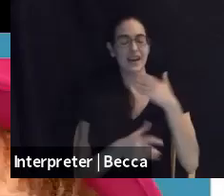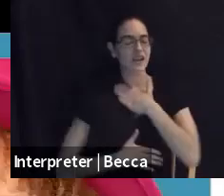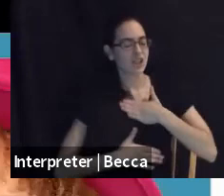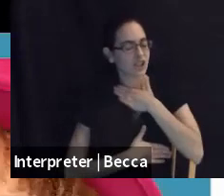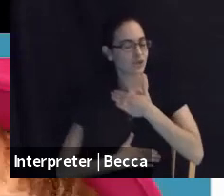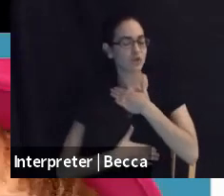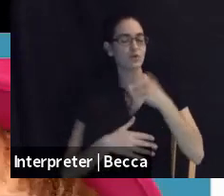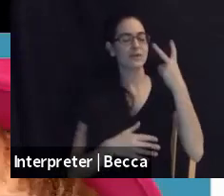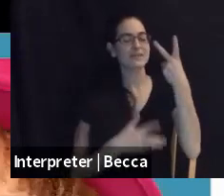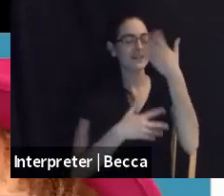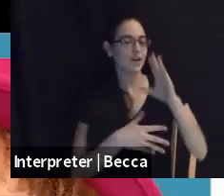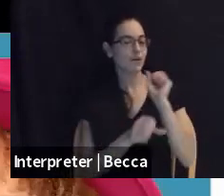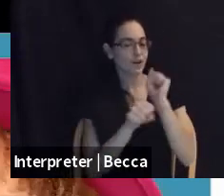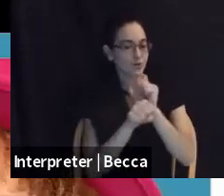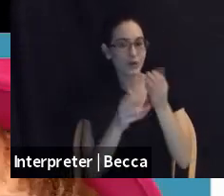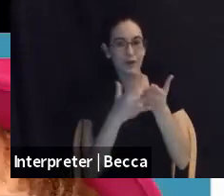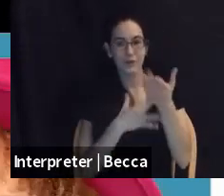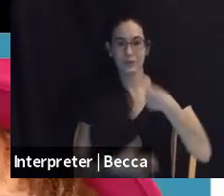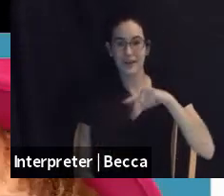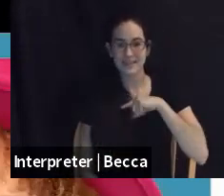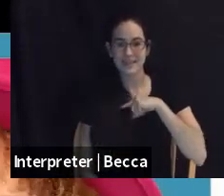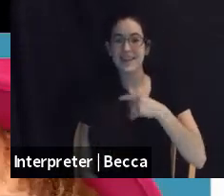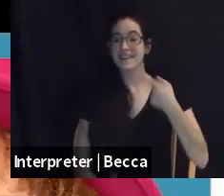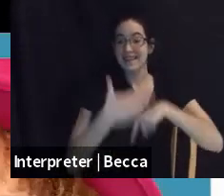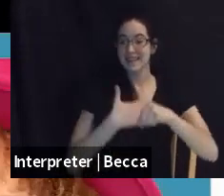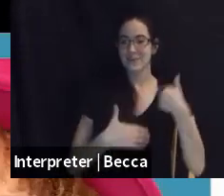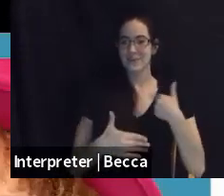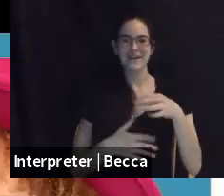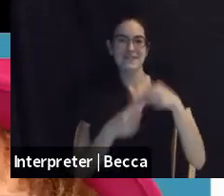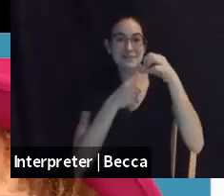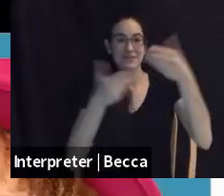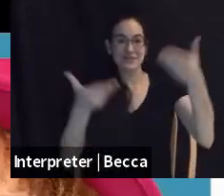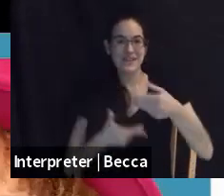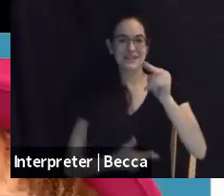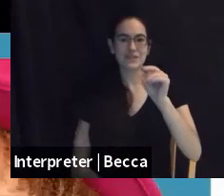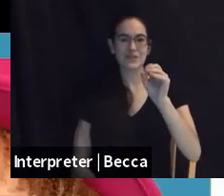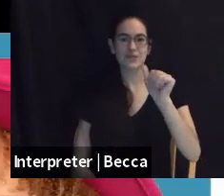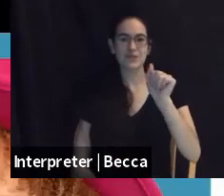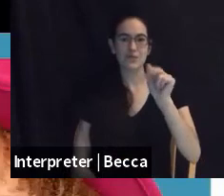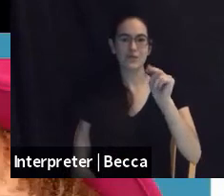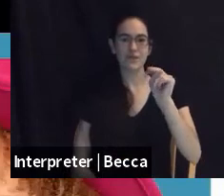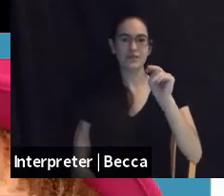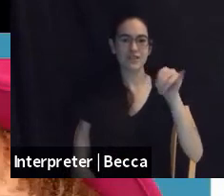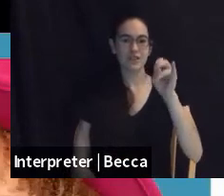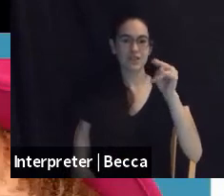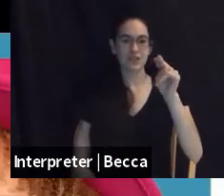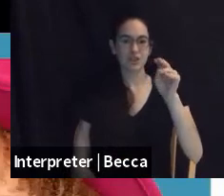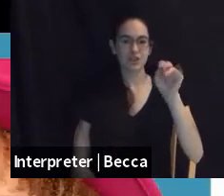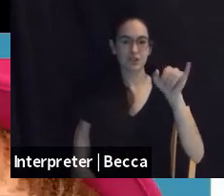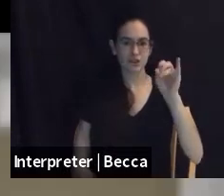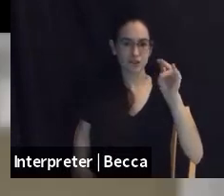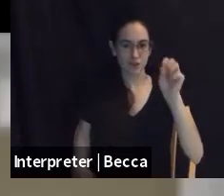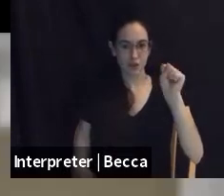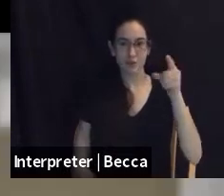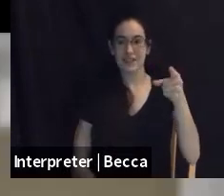giving. Next week, don't miss our special guest, Nona Jones, as she kicks off our most popular series, Voices, that starts on July